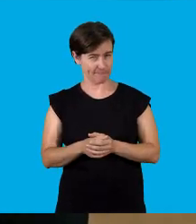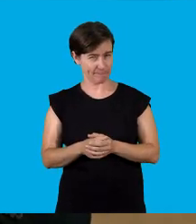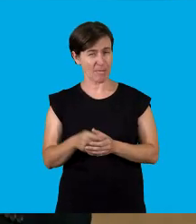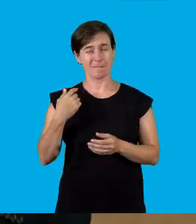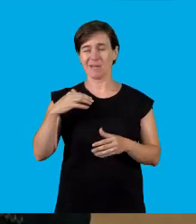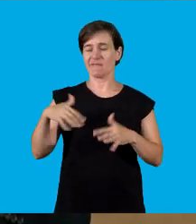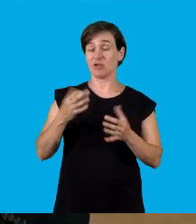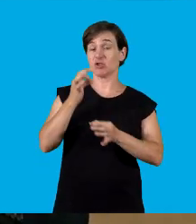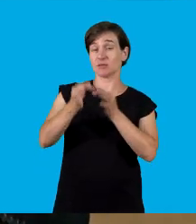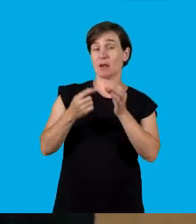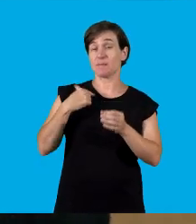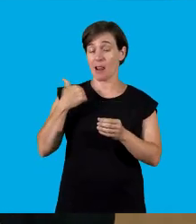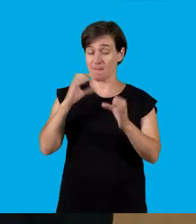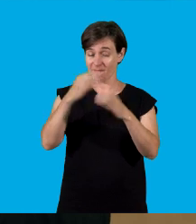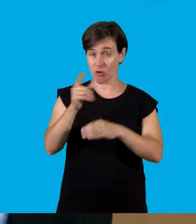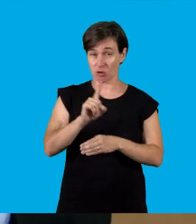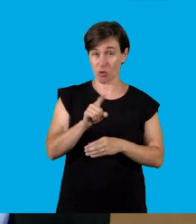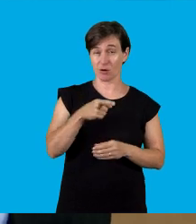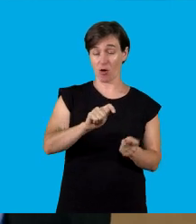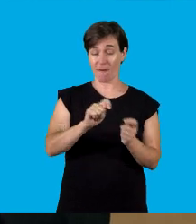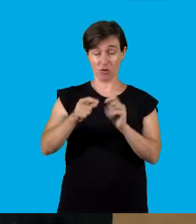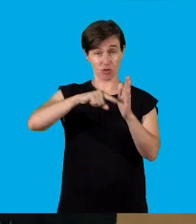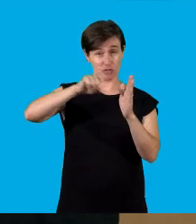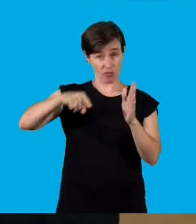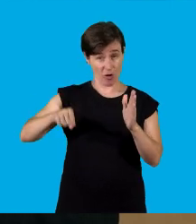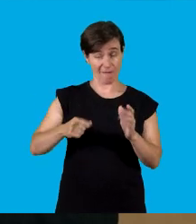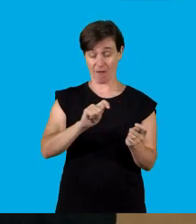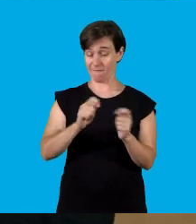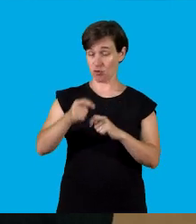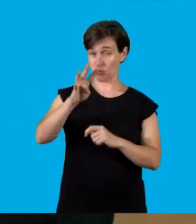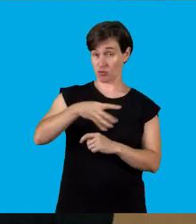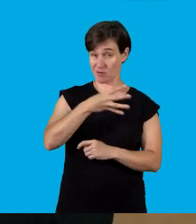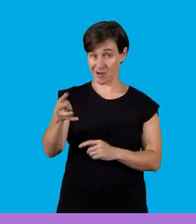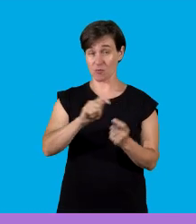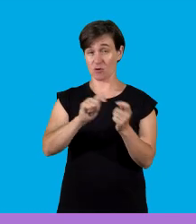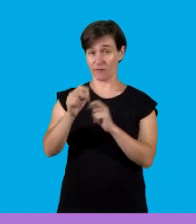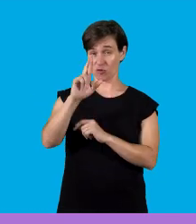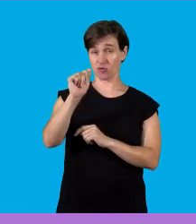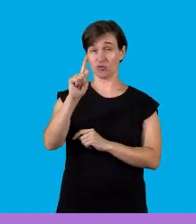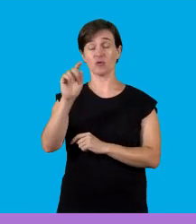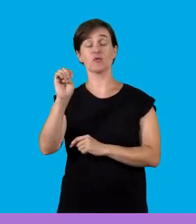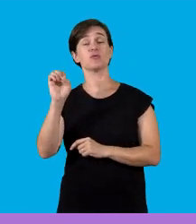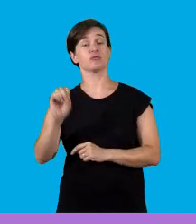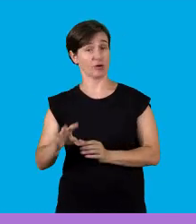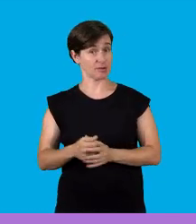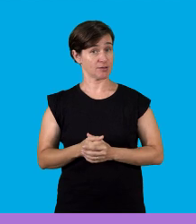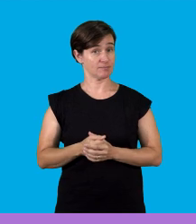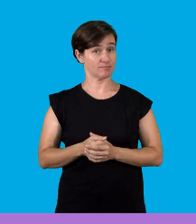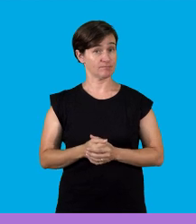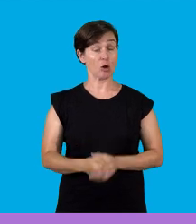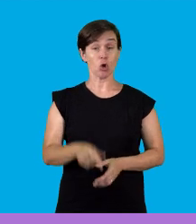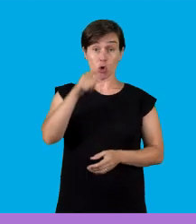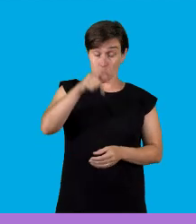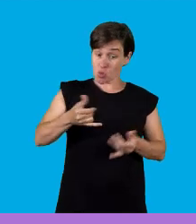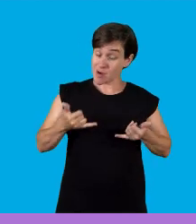the focus of today's lesson is conversion graphs, conversion tables, as well as conversion rates. Now let's look at